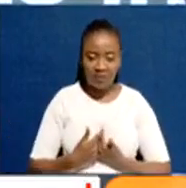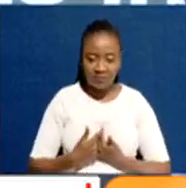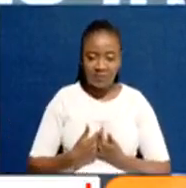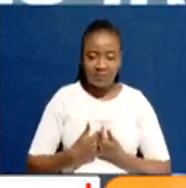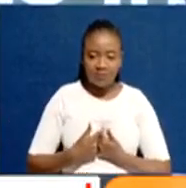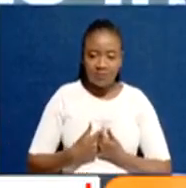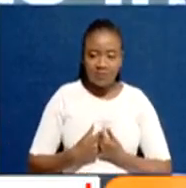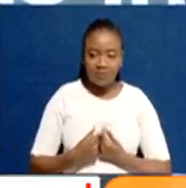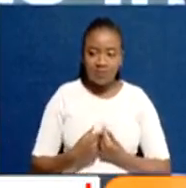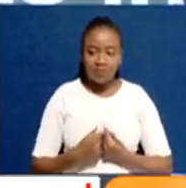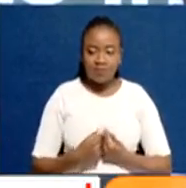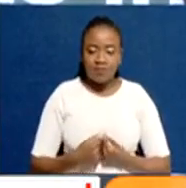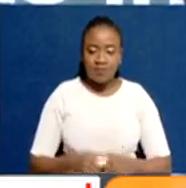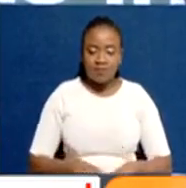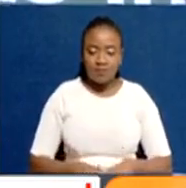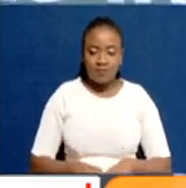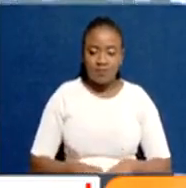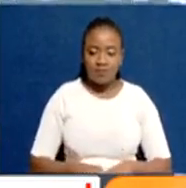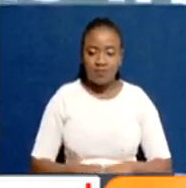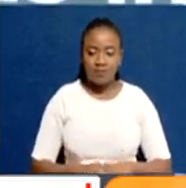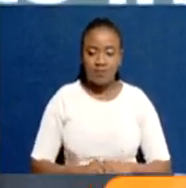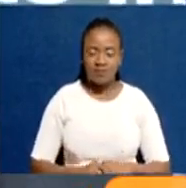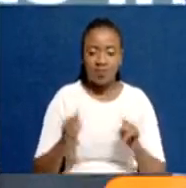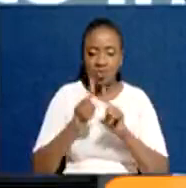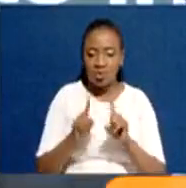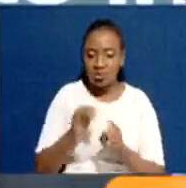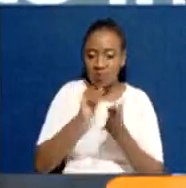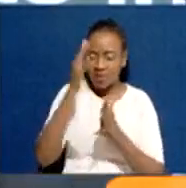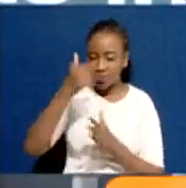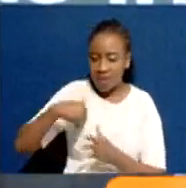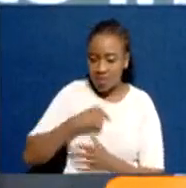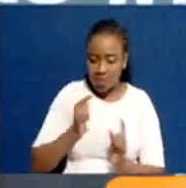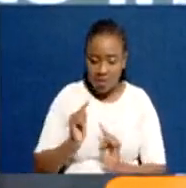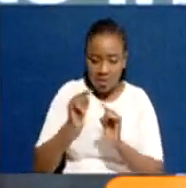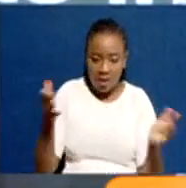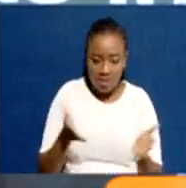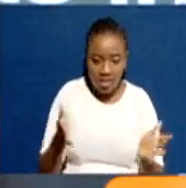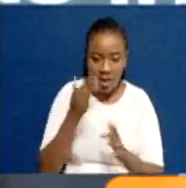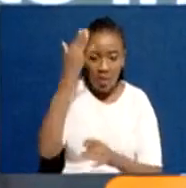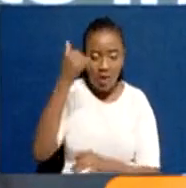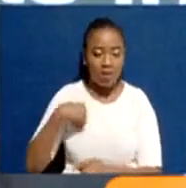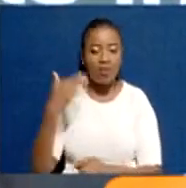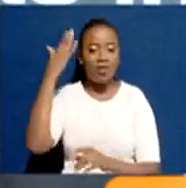We do these other crops, the horticultural crops. And that is why we are here, because we know that these insects are very